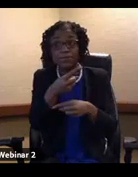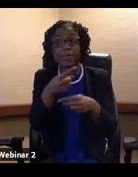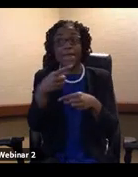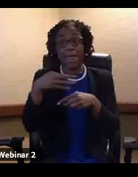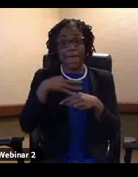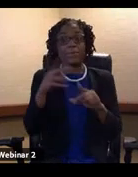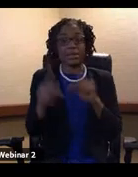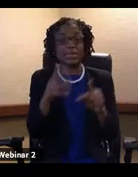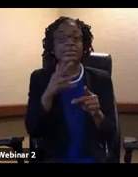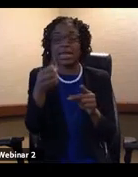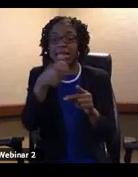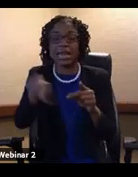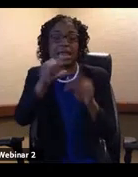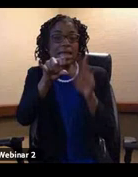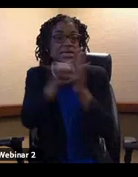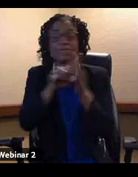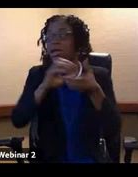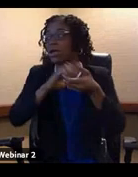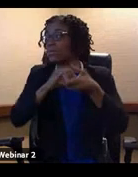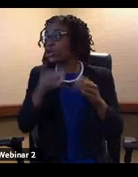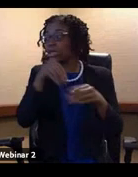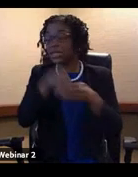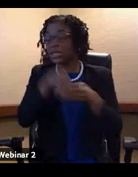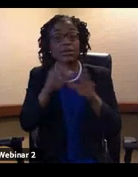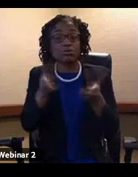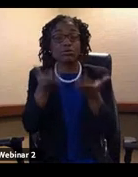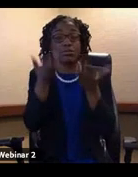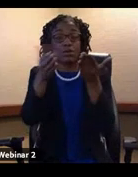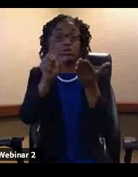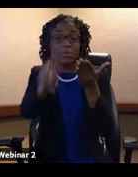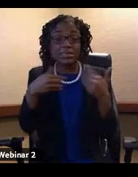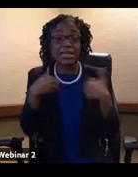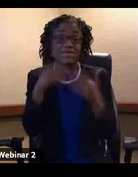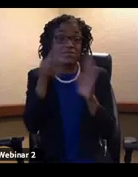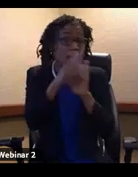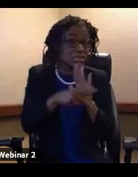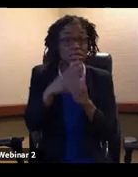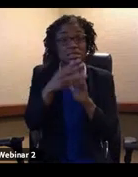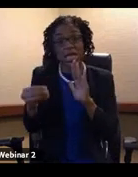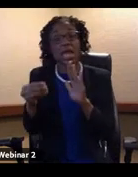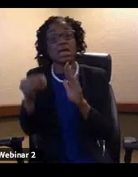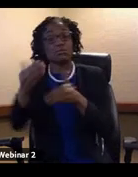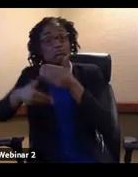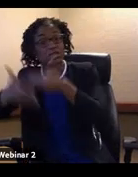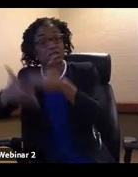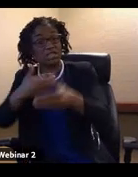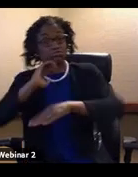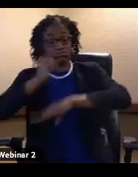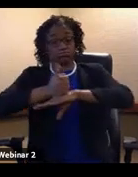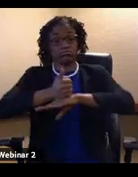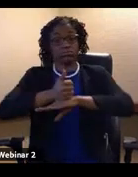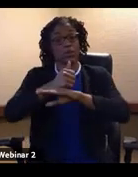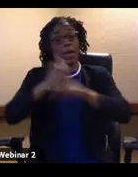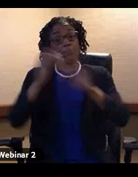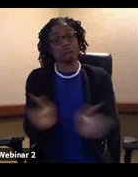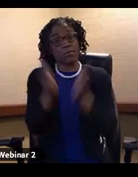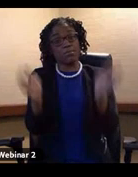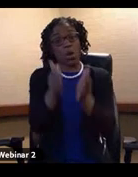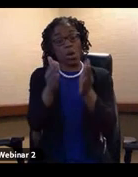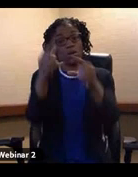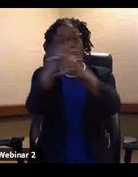Applicants and any identified partners identified in the proposal must have policies and procedures in place promoting